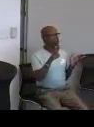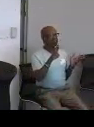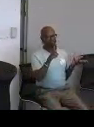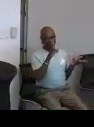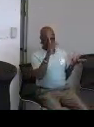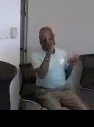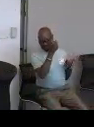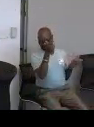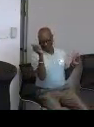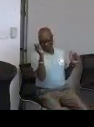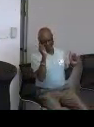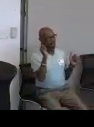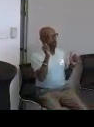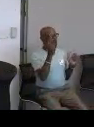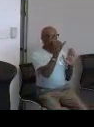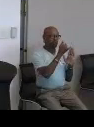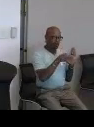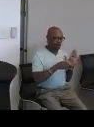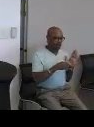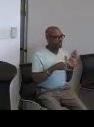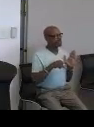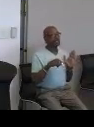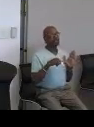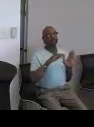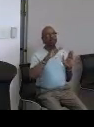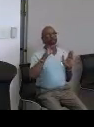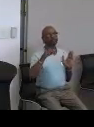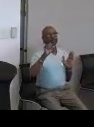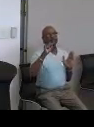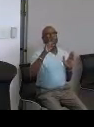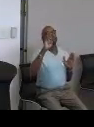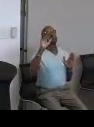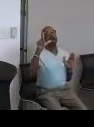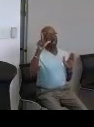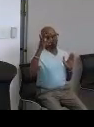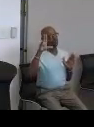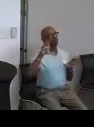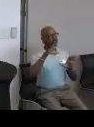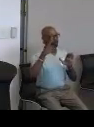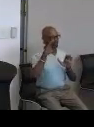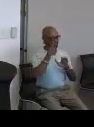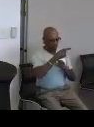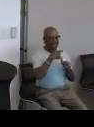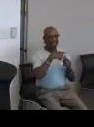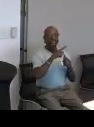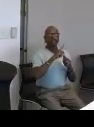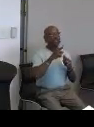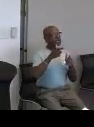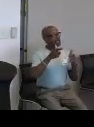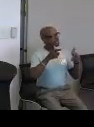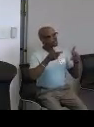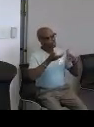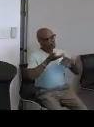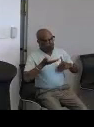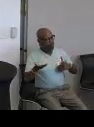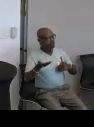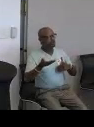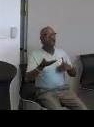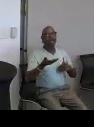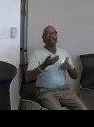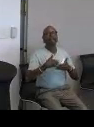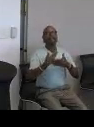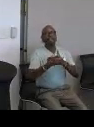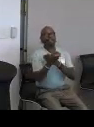swell paper drawings and we'll go swell them for you. And then we can introduce our next few